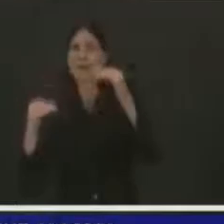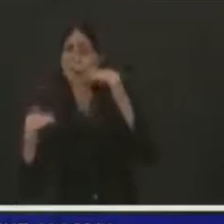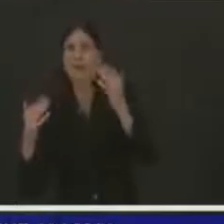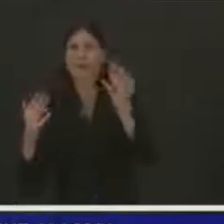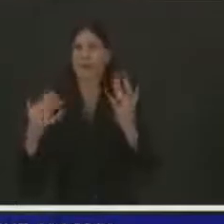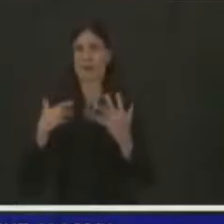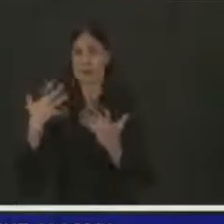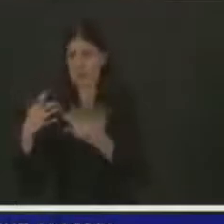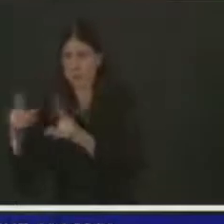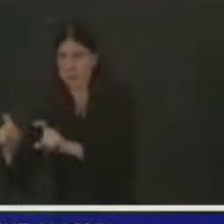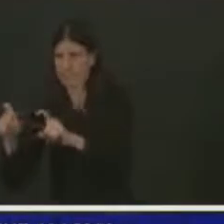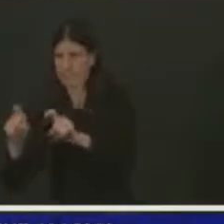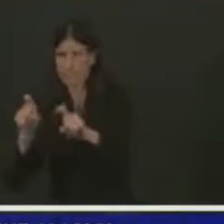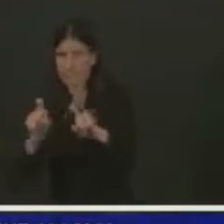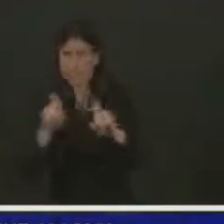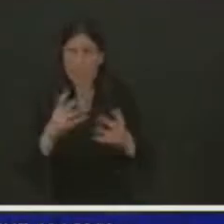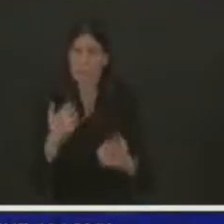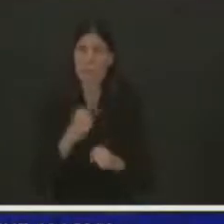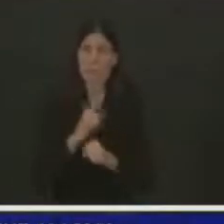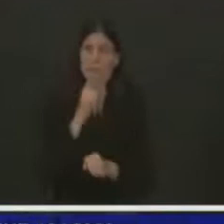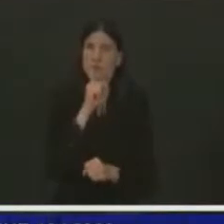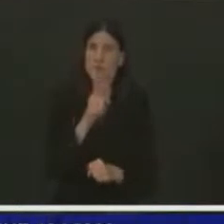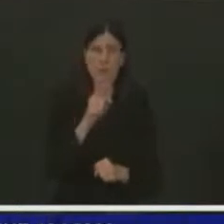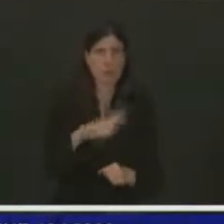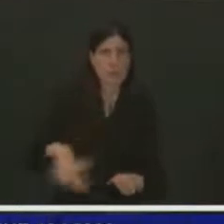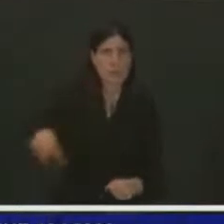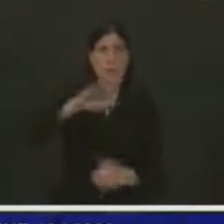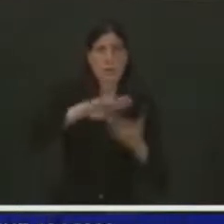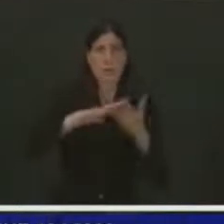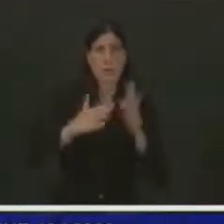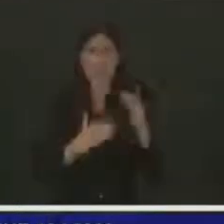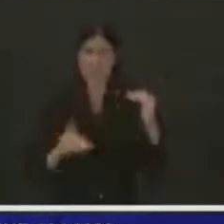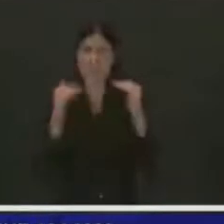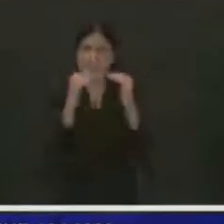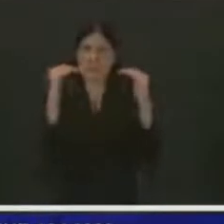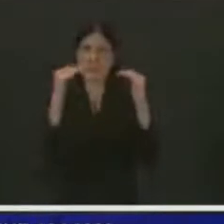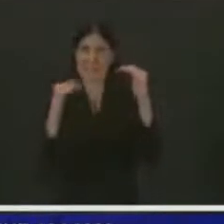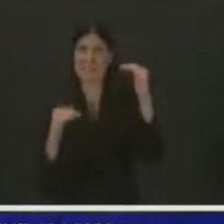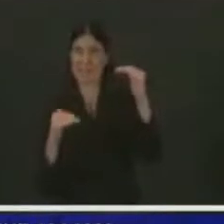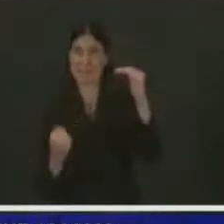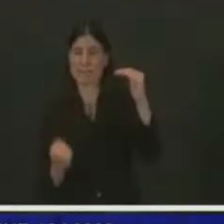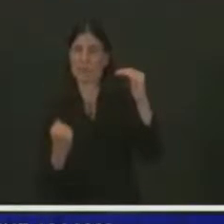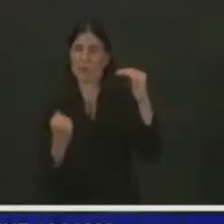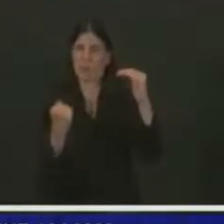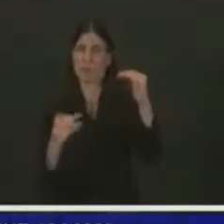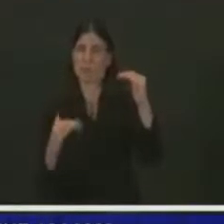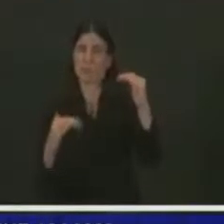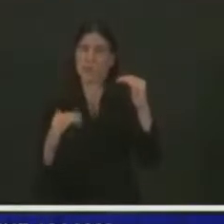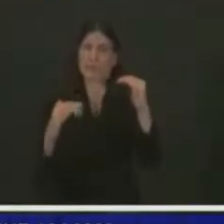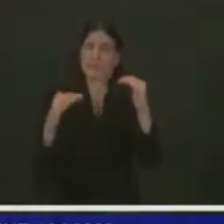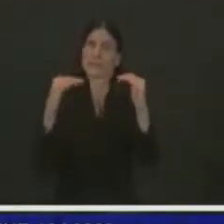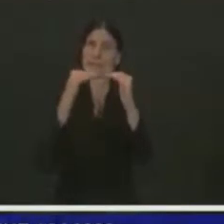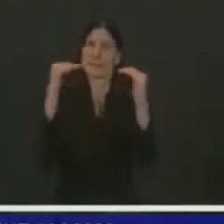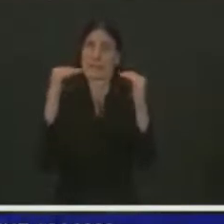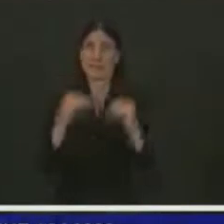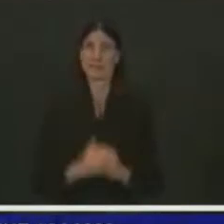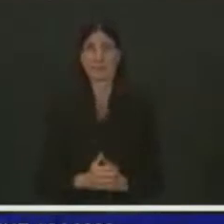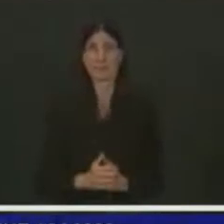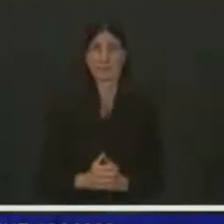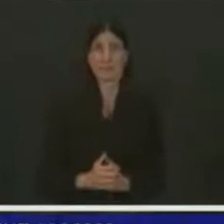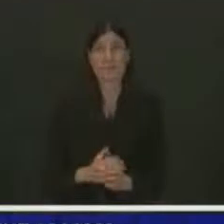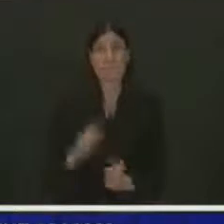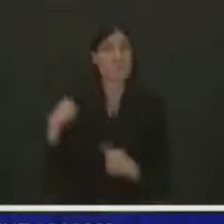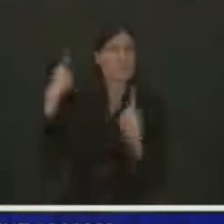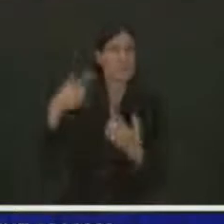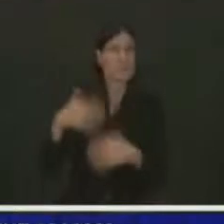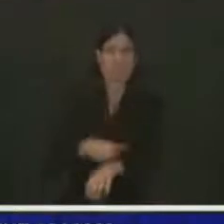resources into the communities that are most impacted. We are working hard, but the reality is that we are